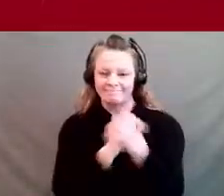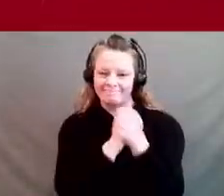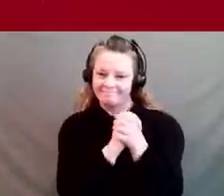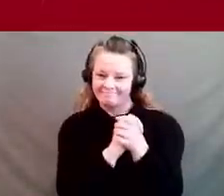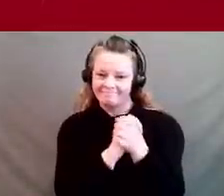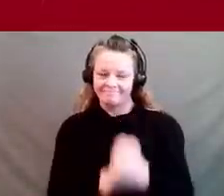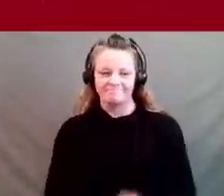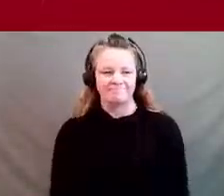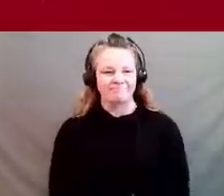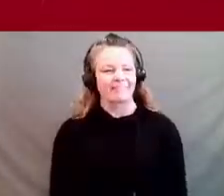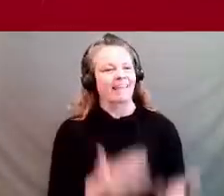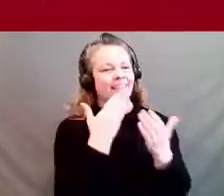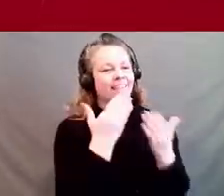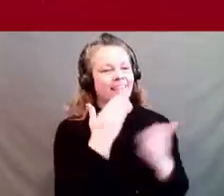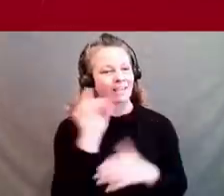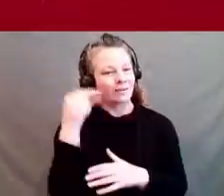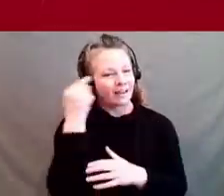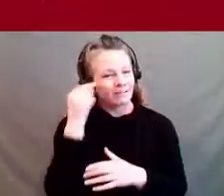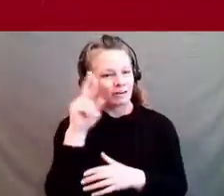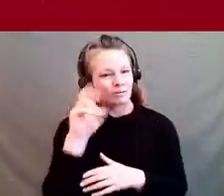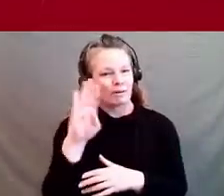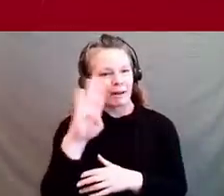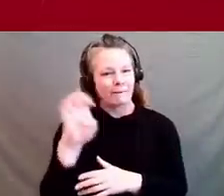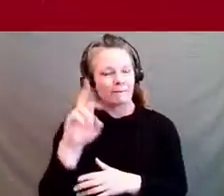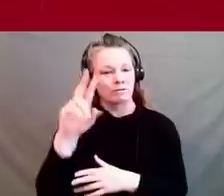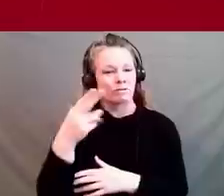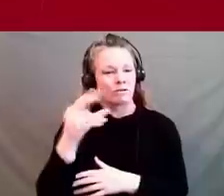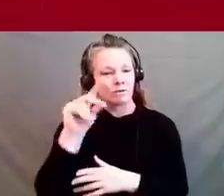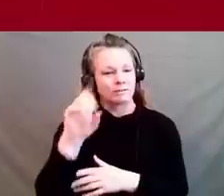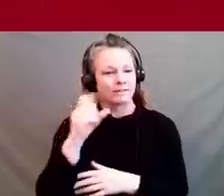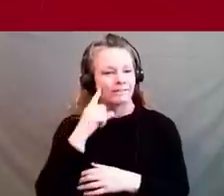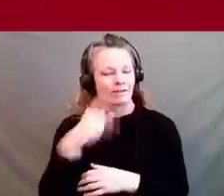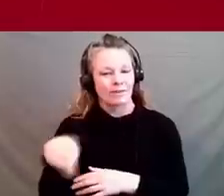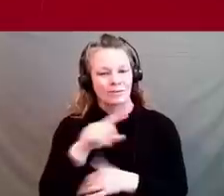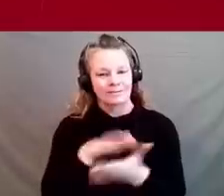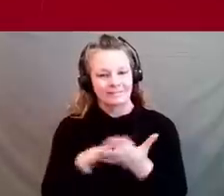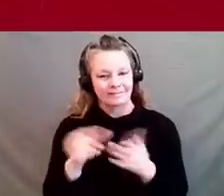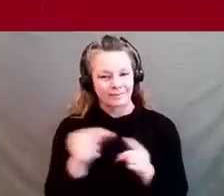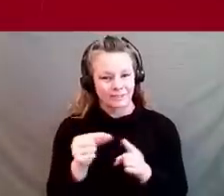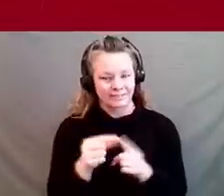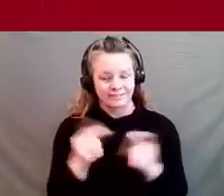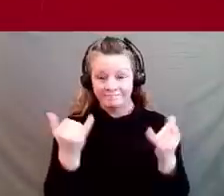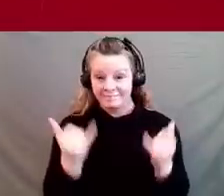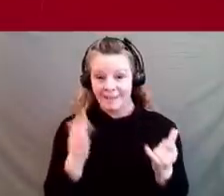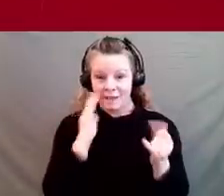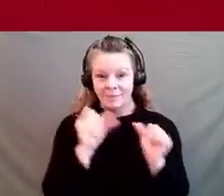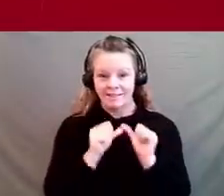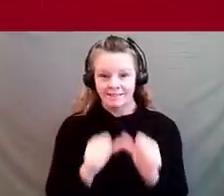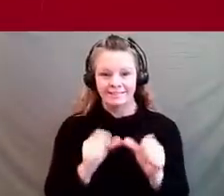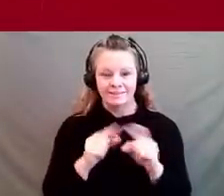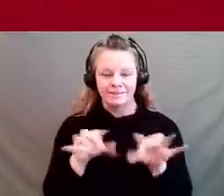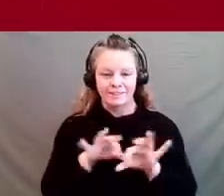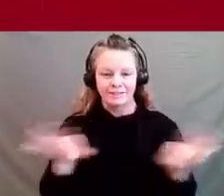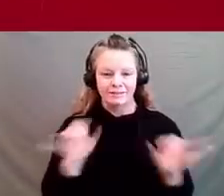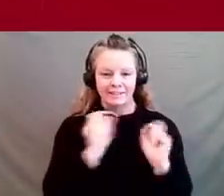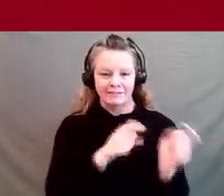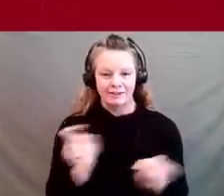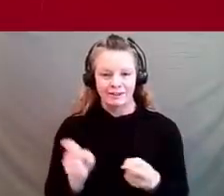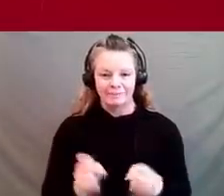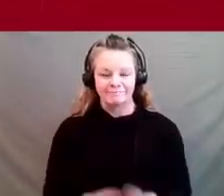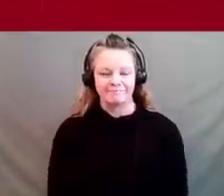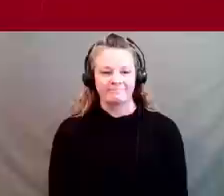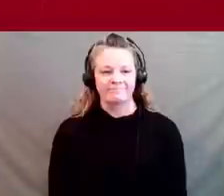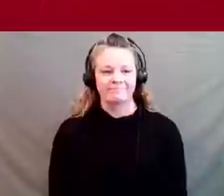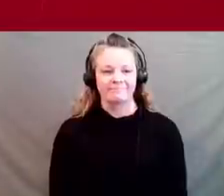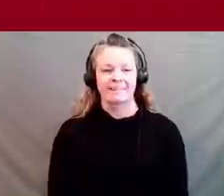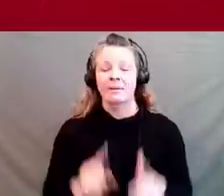Thank you, Governor Robb Rhodes, for those kind words. We will now proceed to the degree conferral, beginning